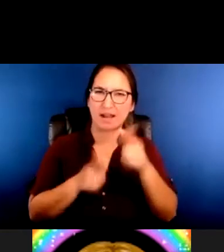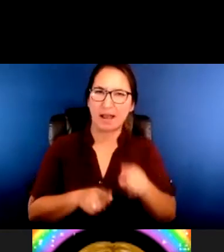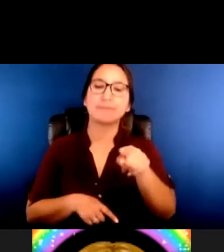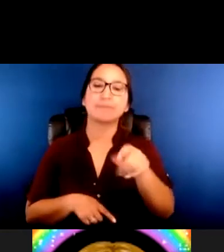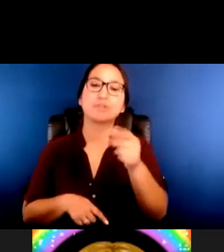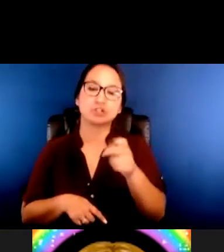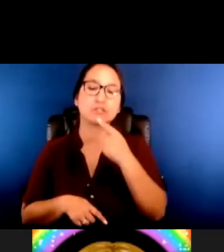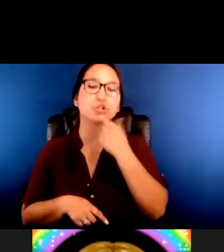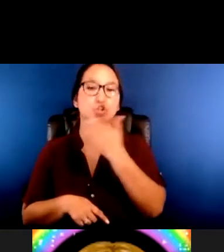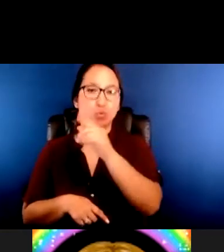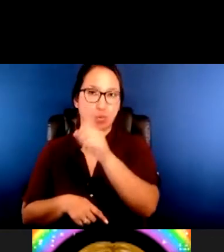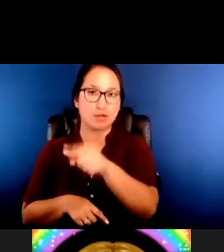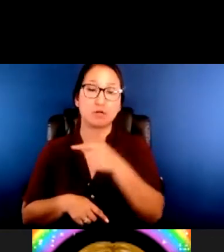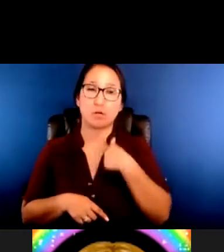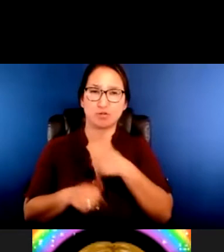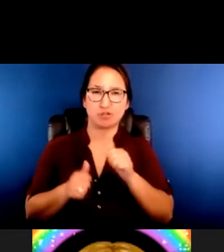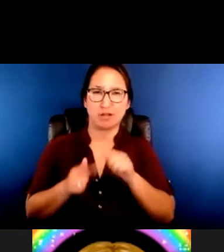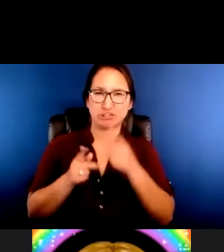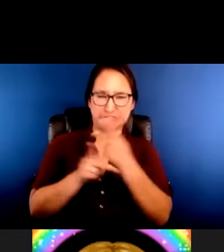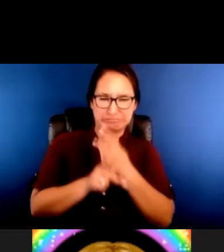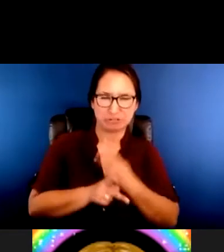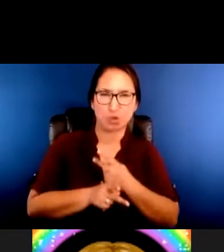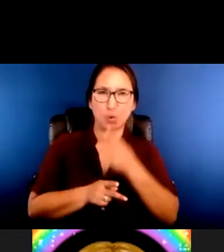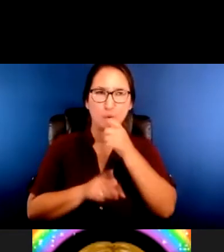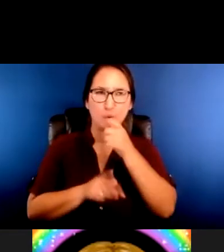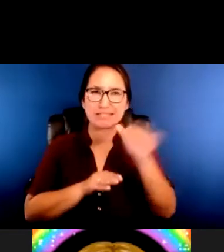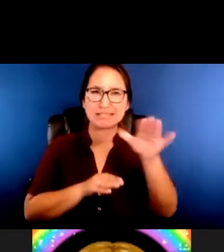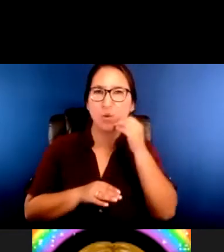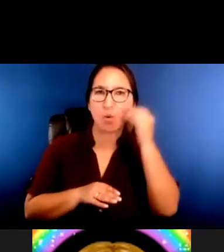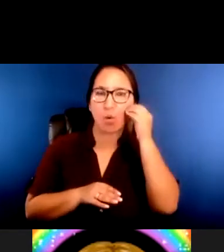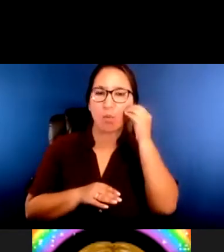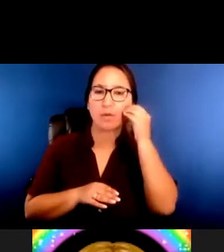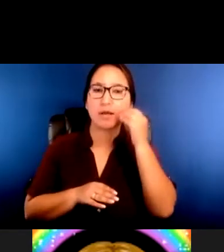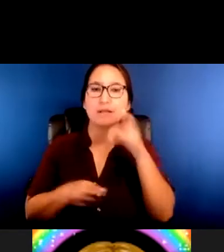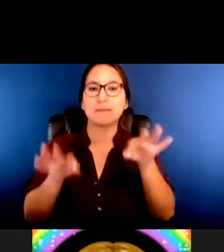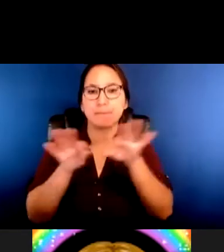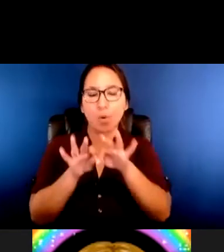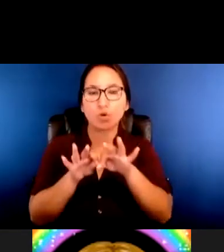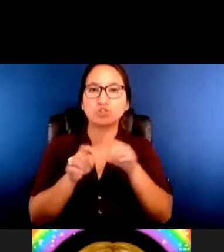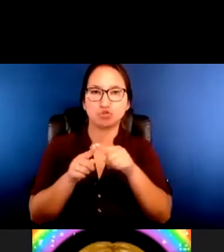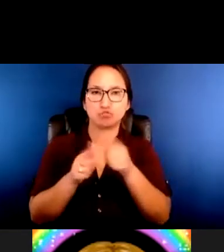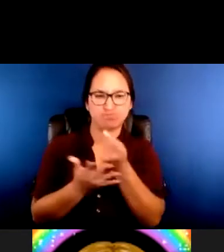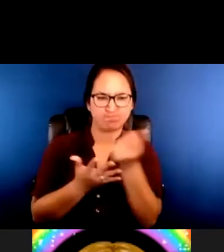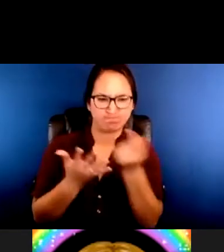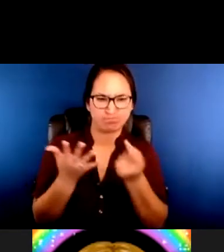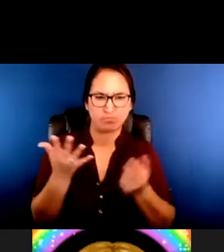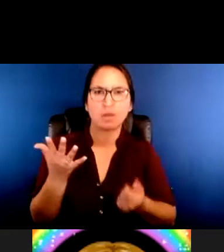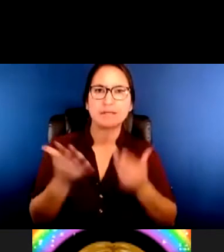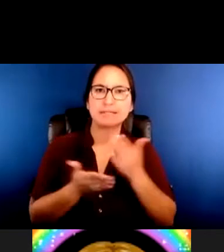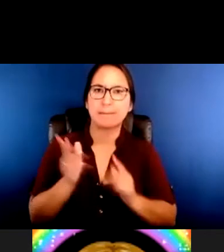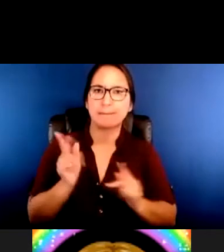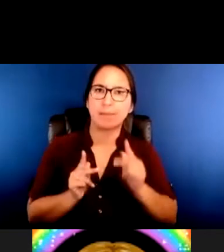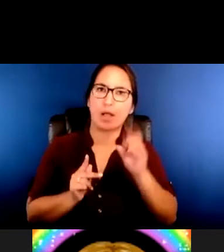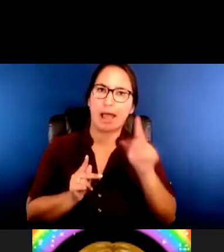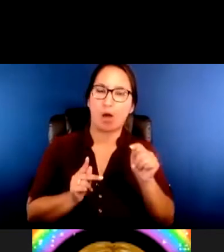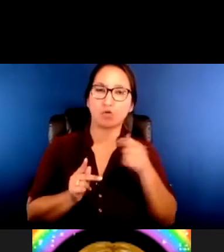may have been exposed, it's a matter of being able to affirmatively rule people out. And so when we have a set of rosters